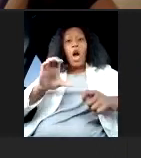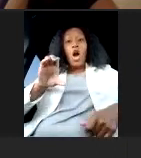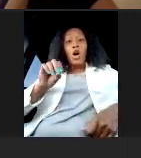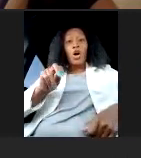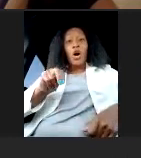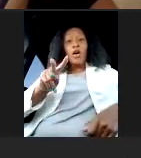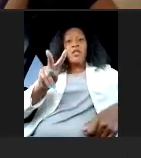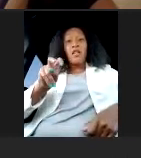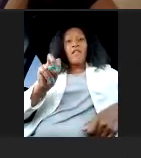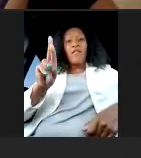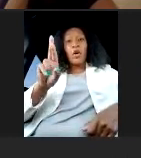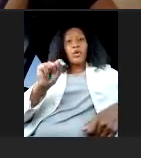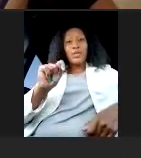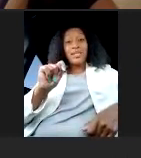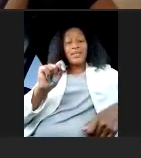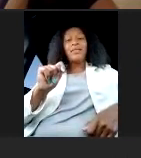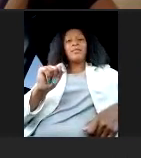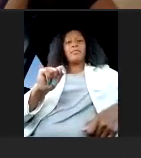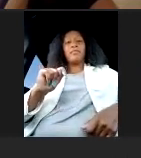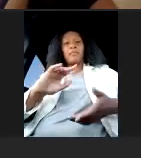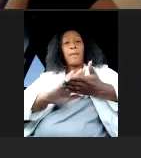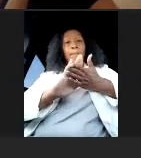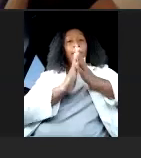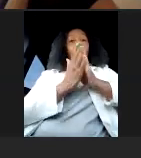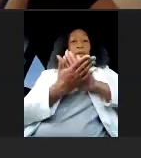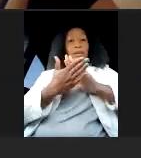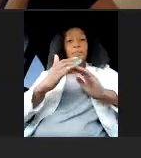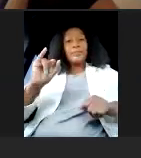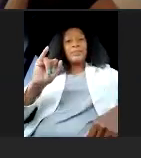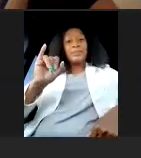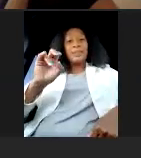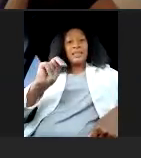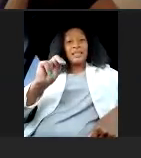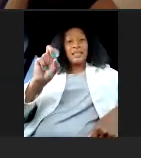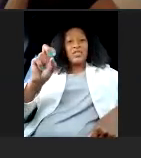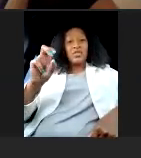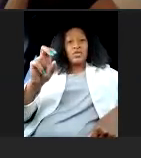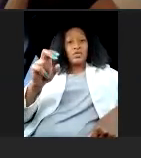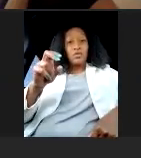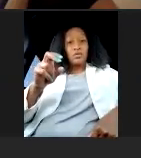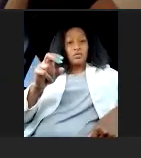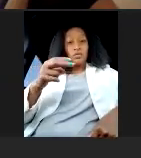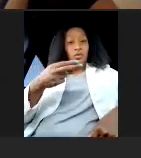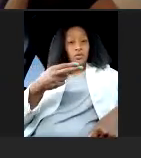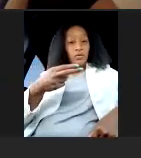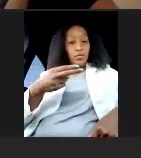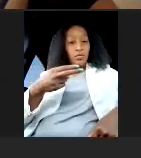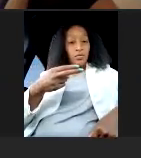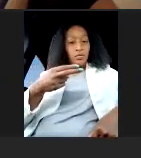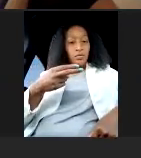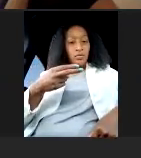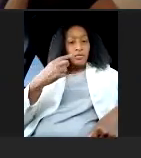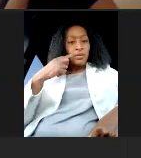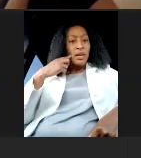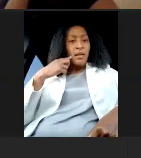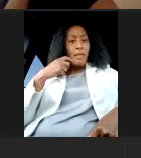have, I put it out front by itself, nothing in the denominator. Somebody's mic is